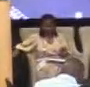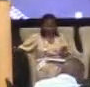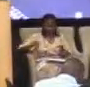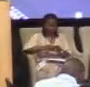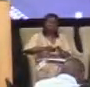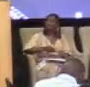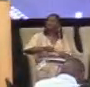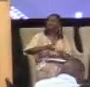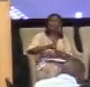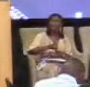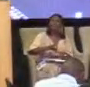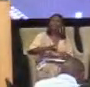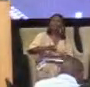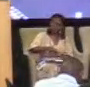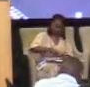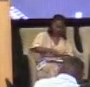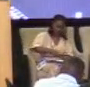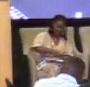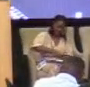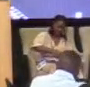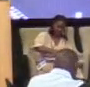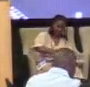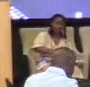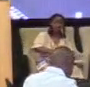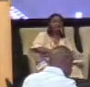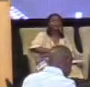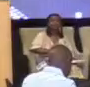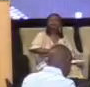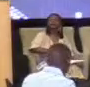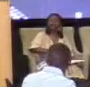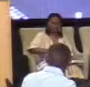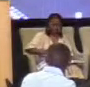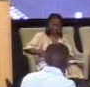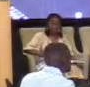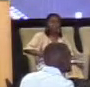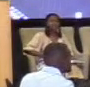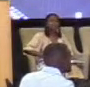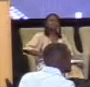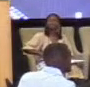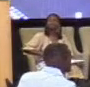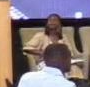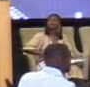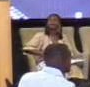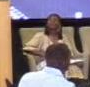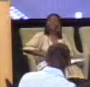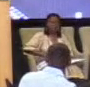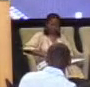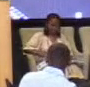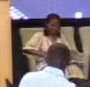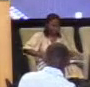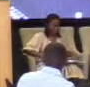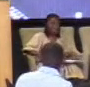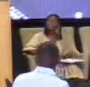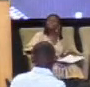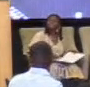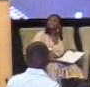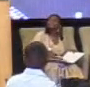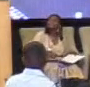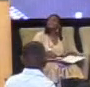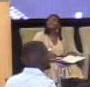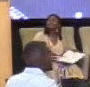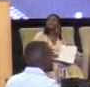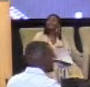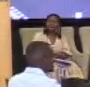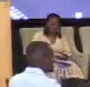I will defer to my fellow captains for your answer. My answer on why I became a pilot would be boring. They have a more juicier